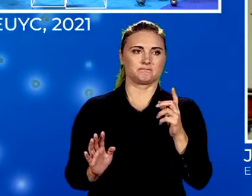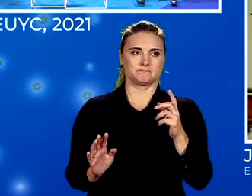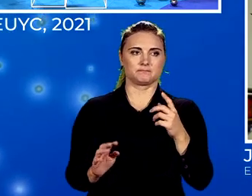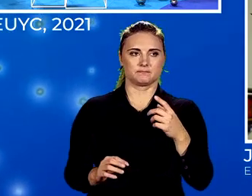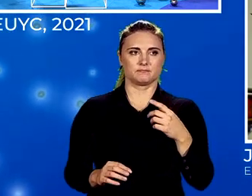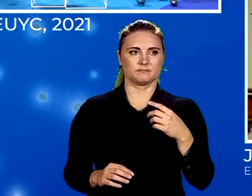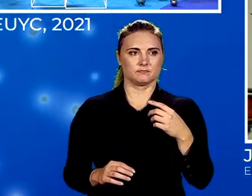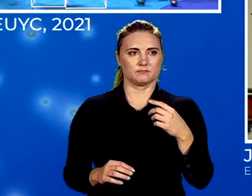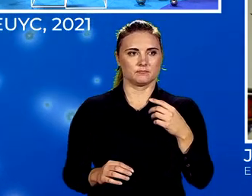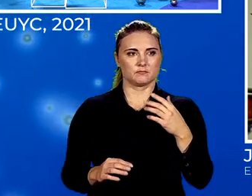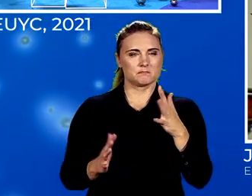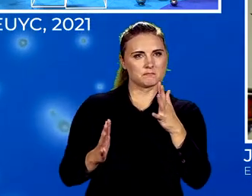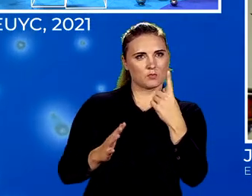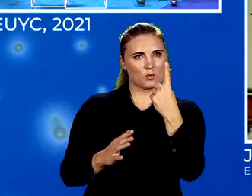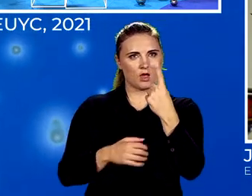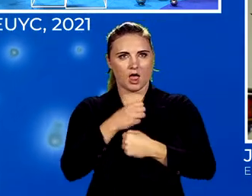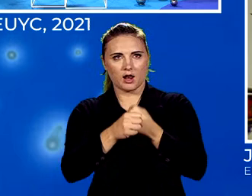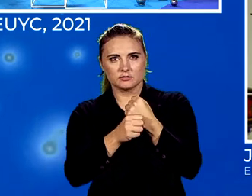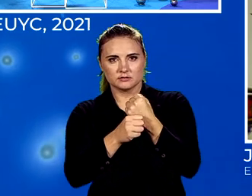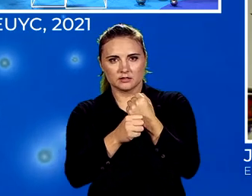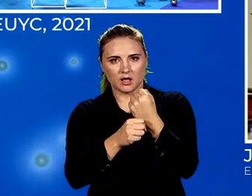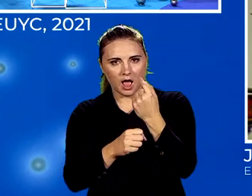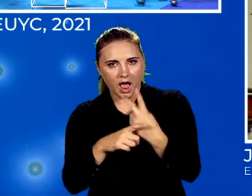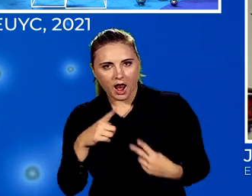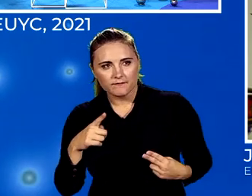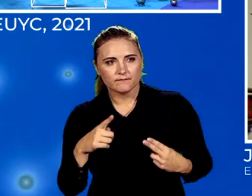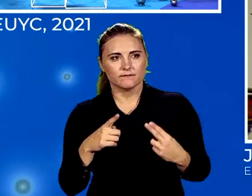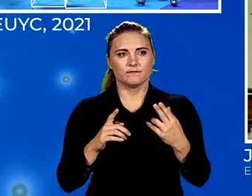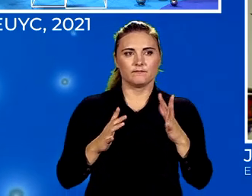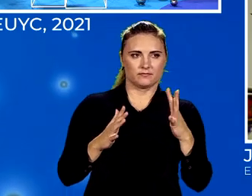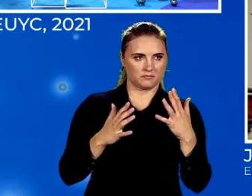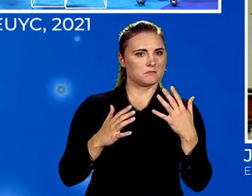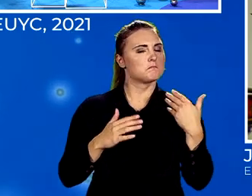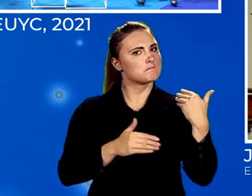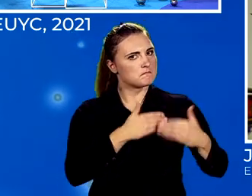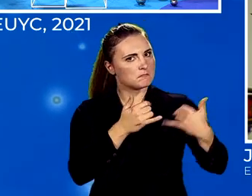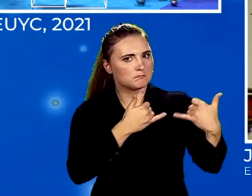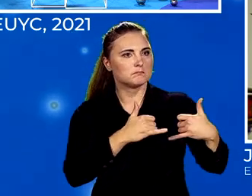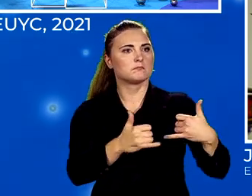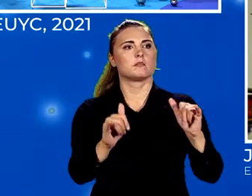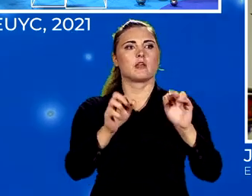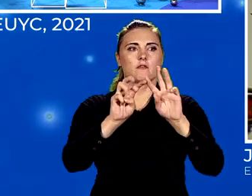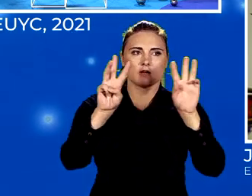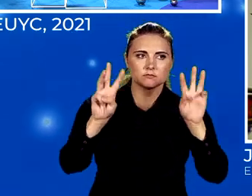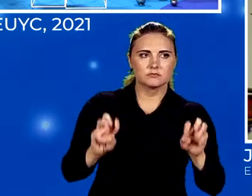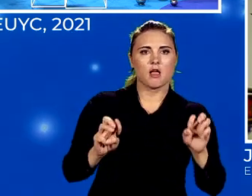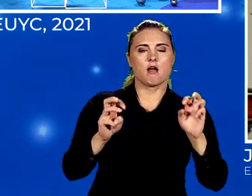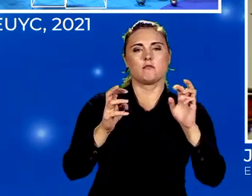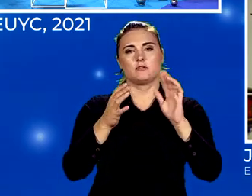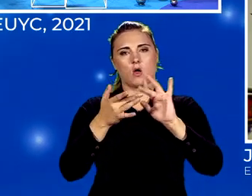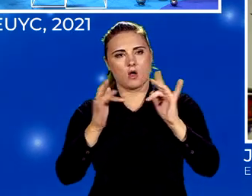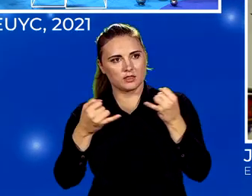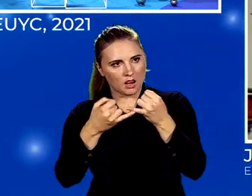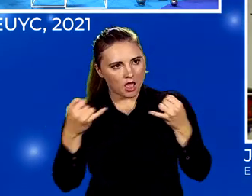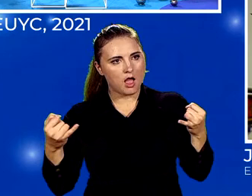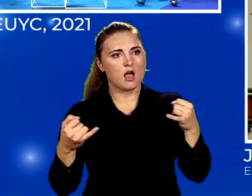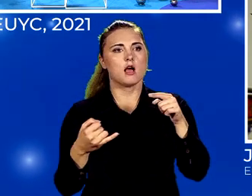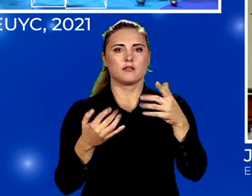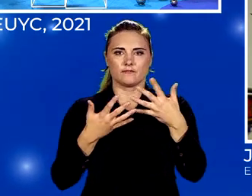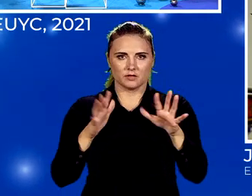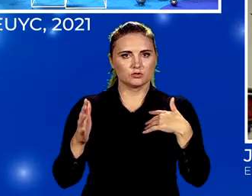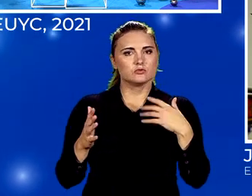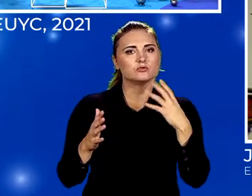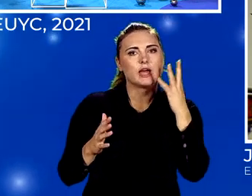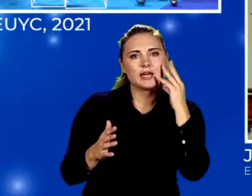longer, being online, we have a bit of practice of being in online events and even hybrid events. I mean, the youth